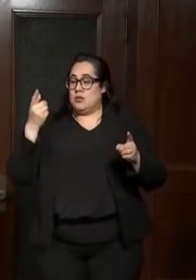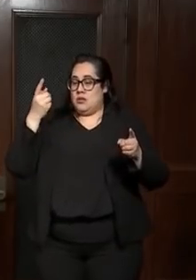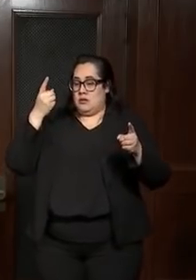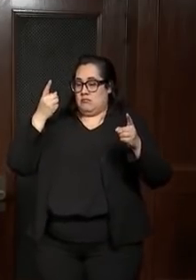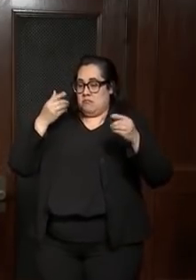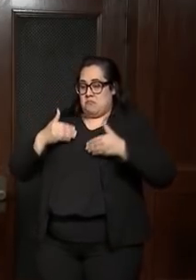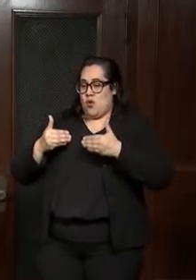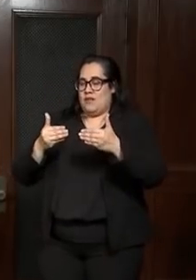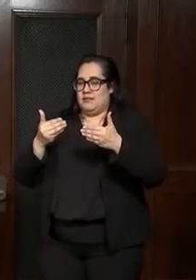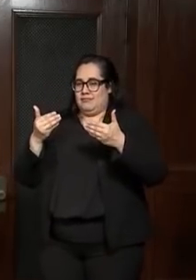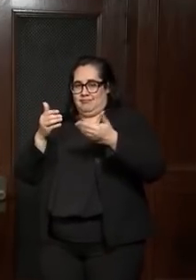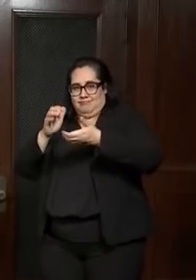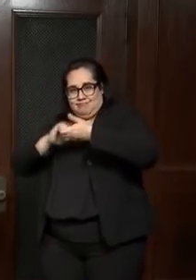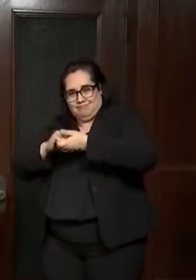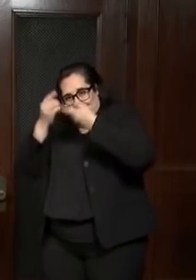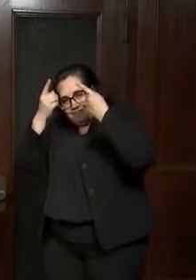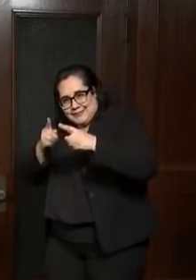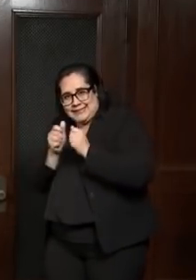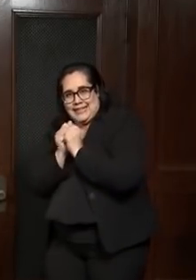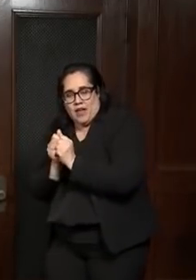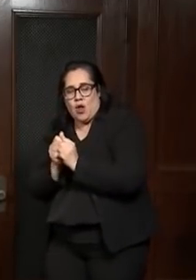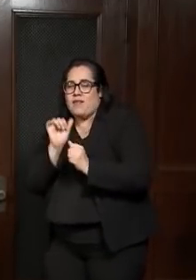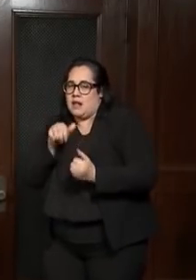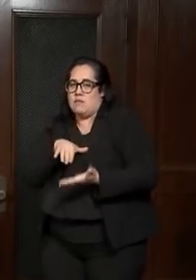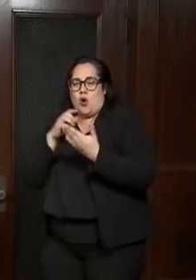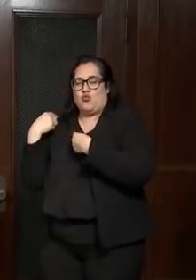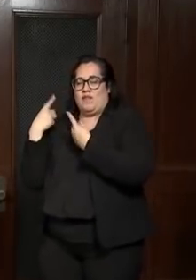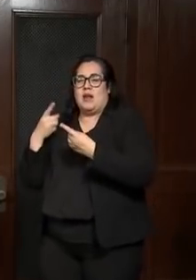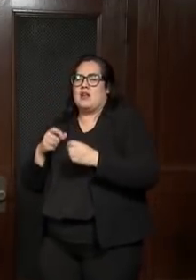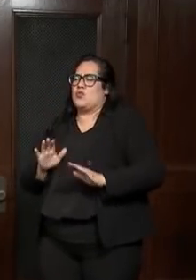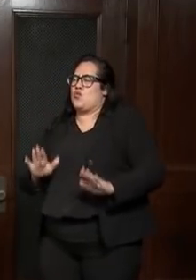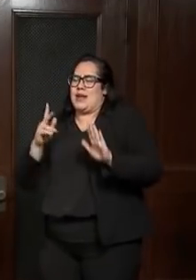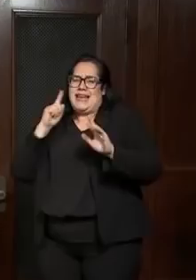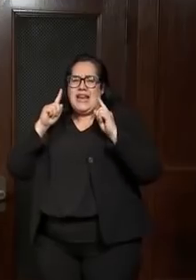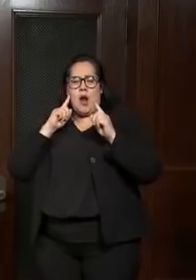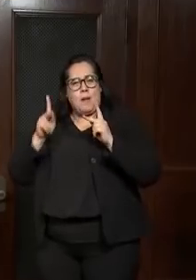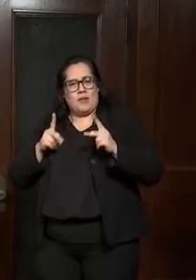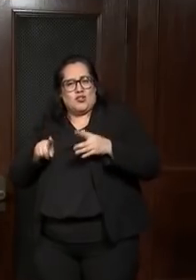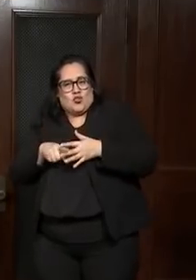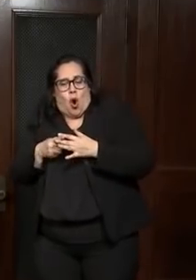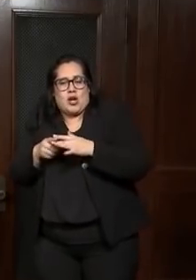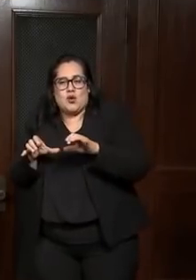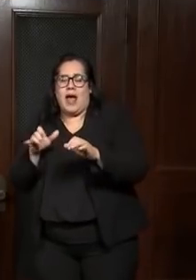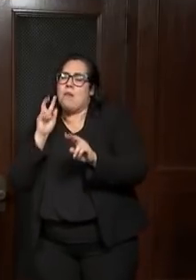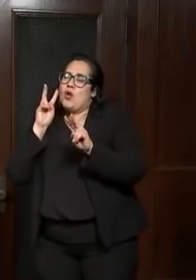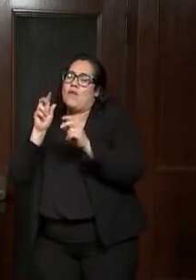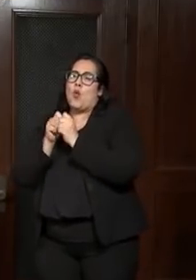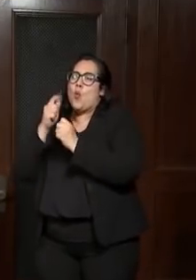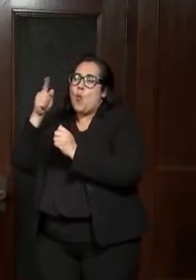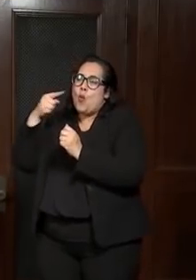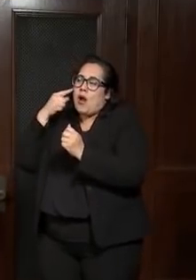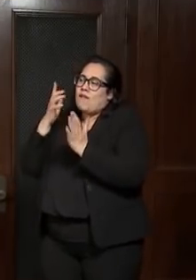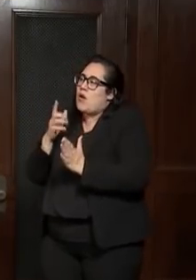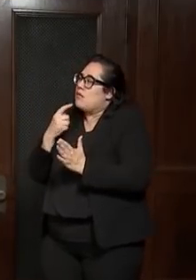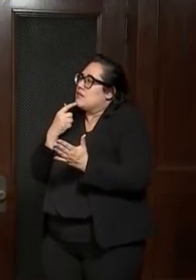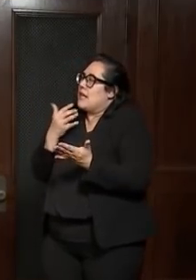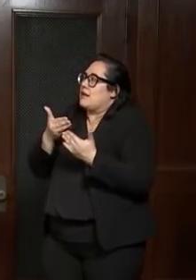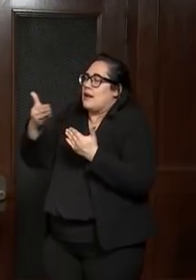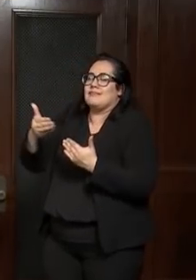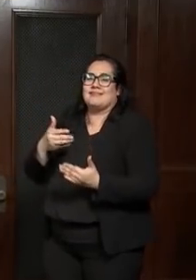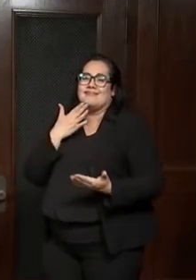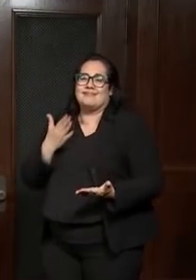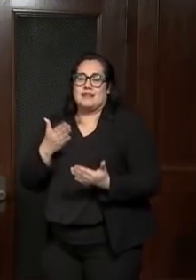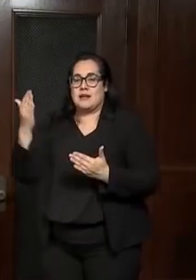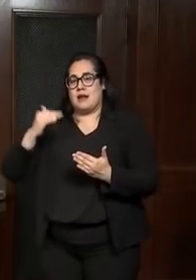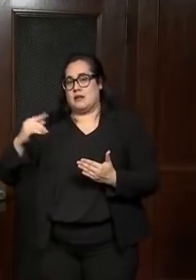So that's the approach we've been taking. It's marvelous to hear folks starting to do that. I'm looking forward to what the governor has to say. Thanks.